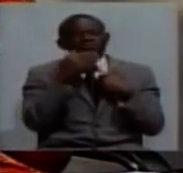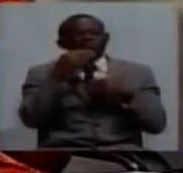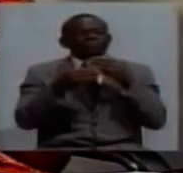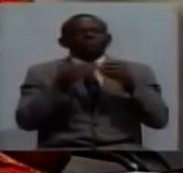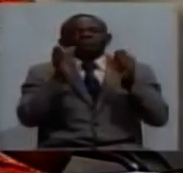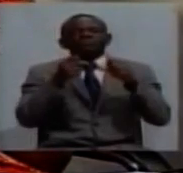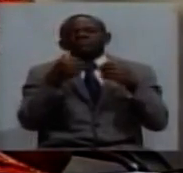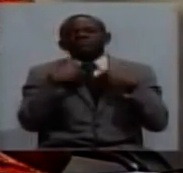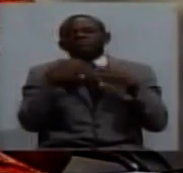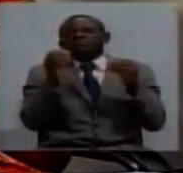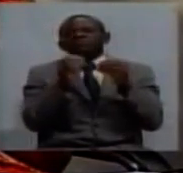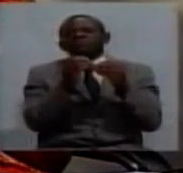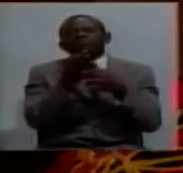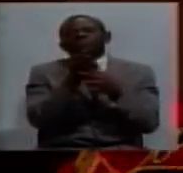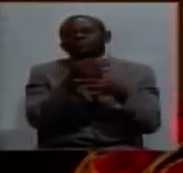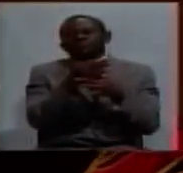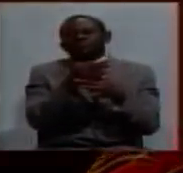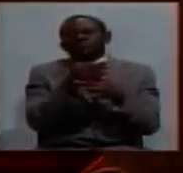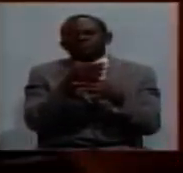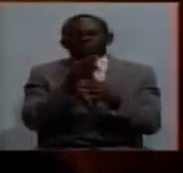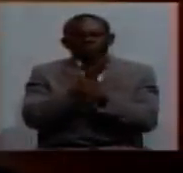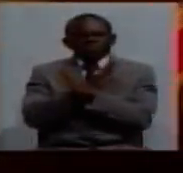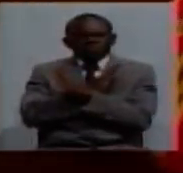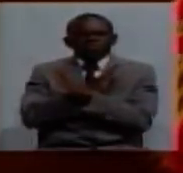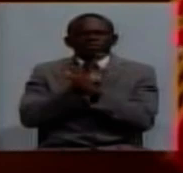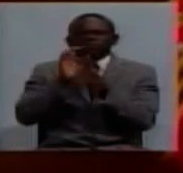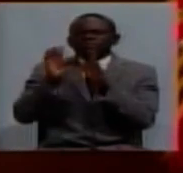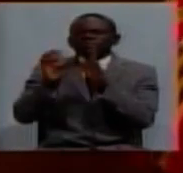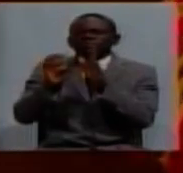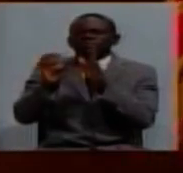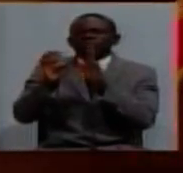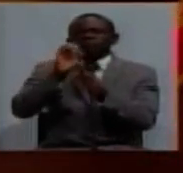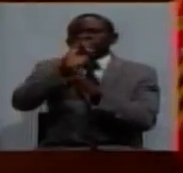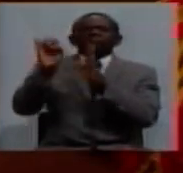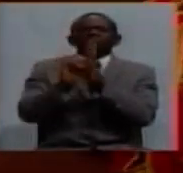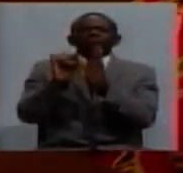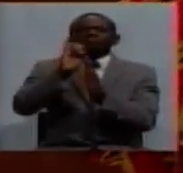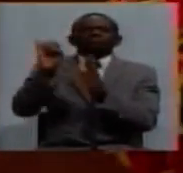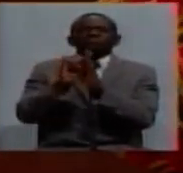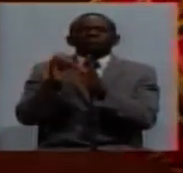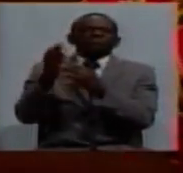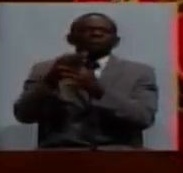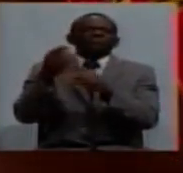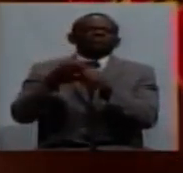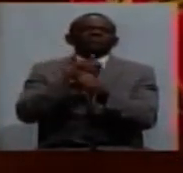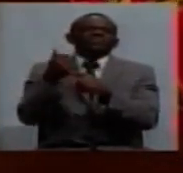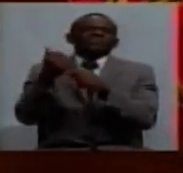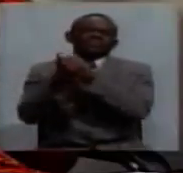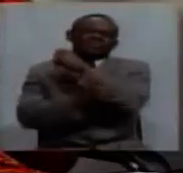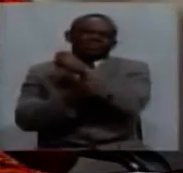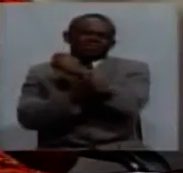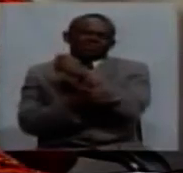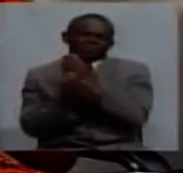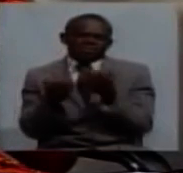we are importing quite a lot. So people are beginning to look at their region, what is it that they can contribute, and then begin